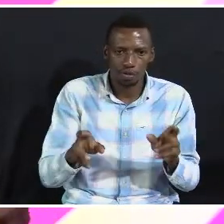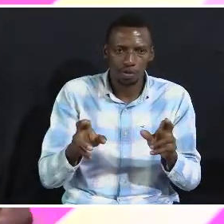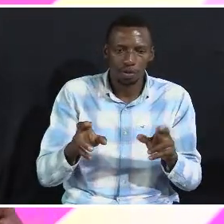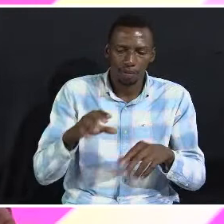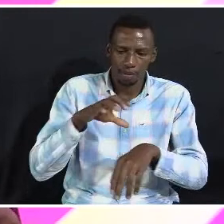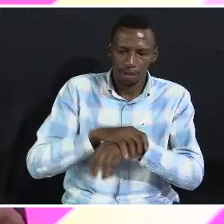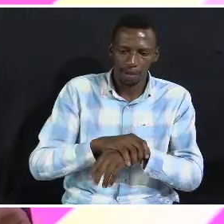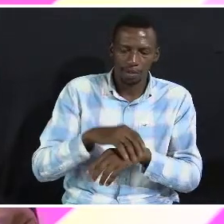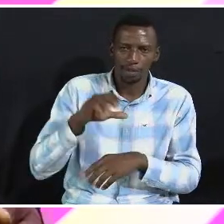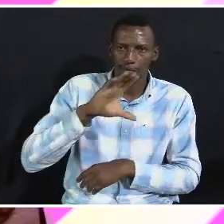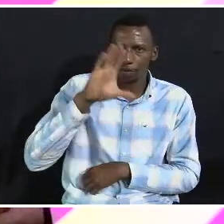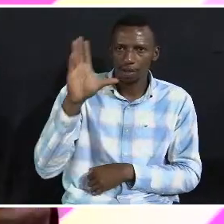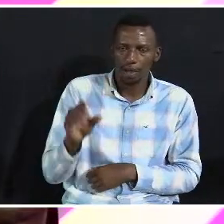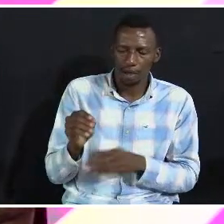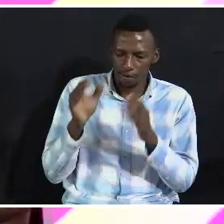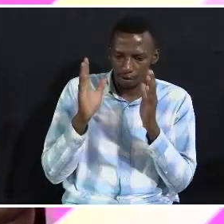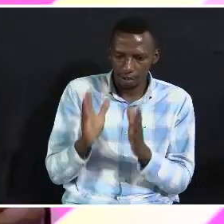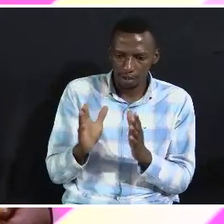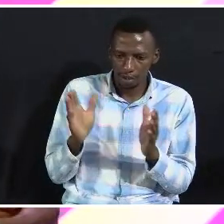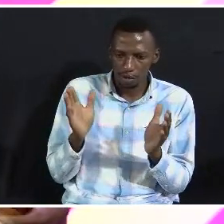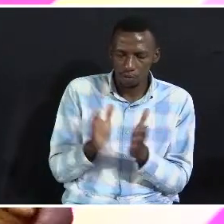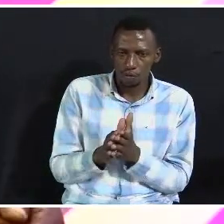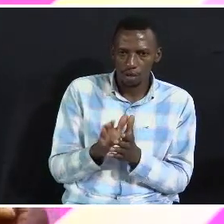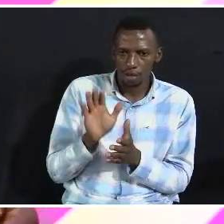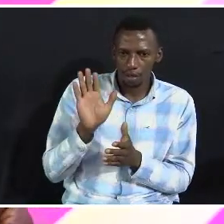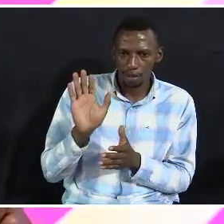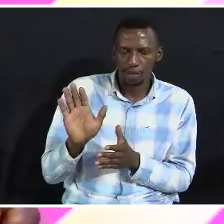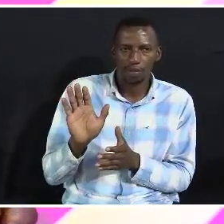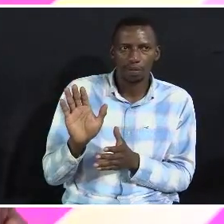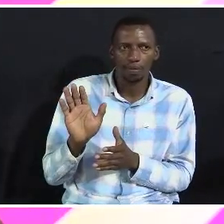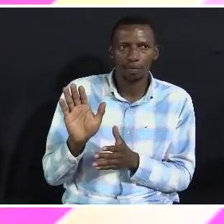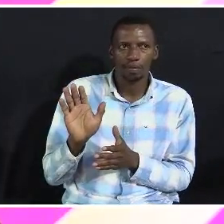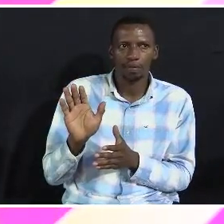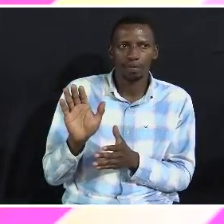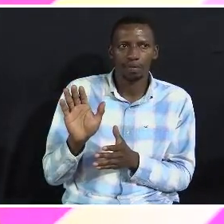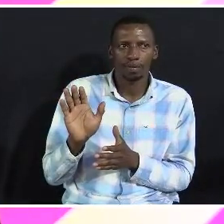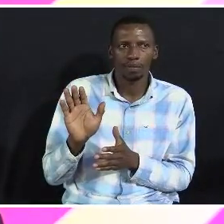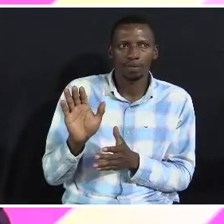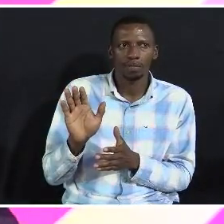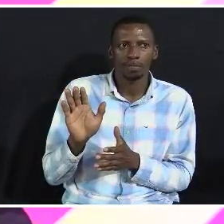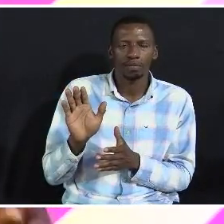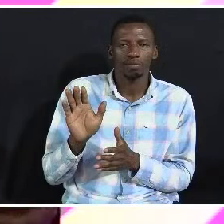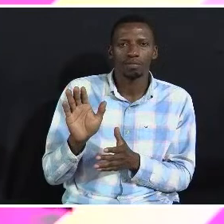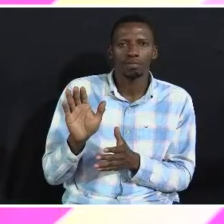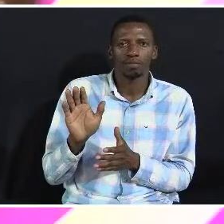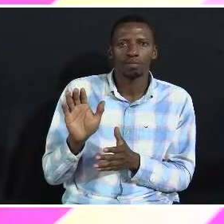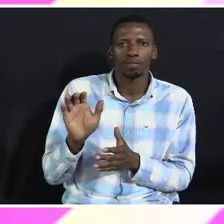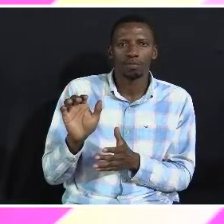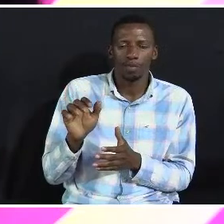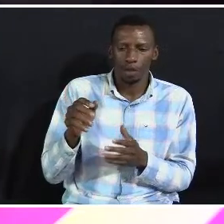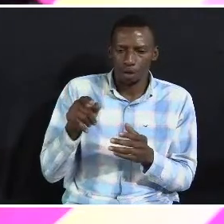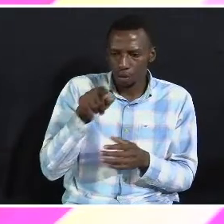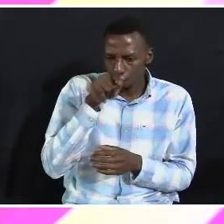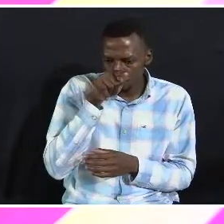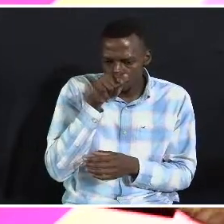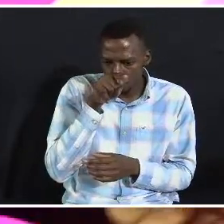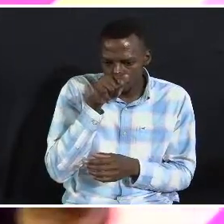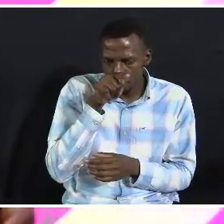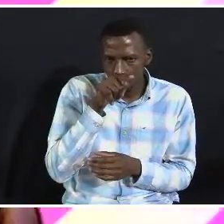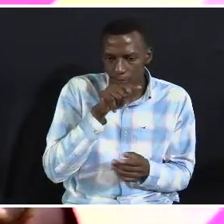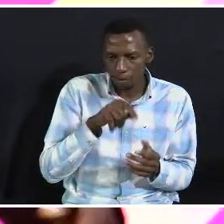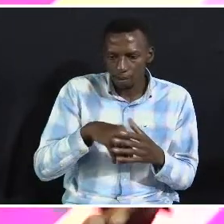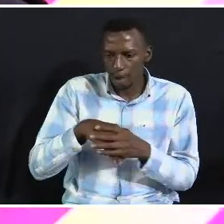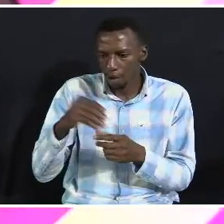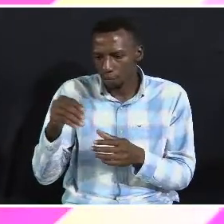his tattered cows on the road, if ever there is anything like that, the Mzungu could come out and begin beating the